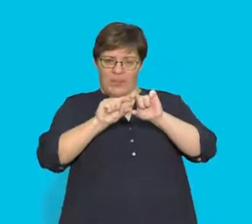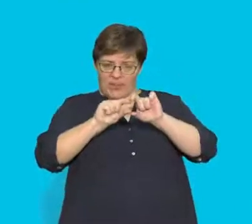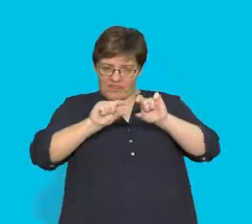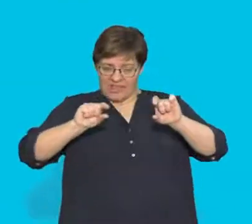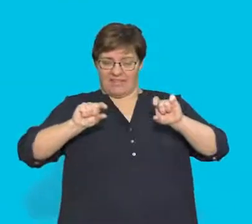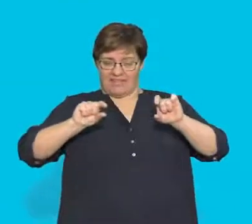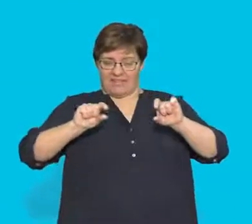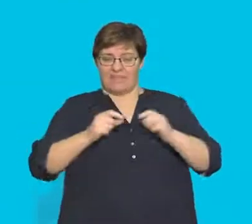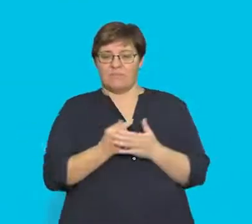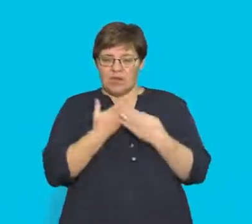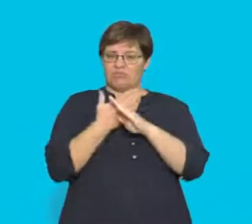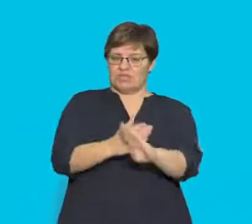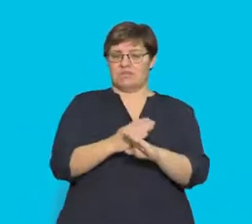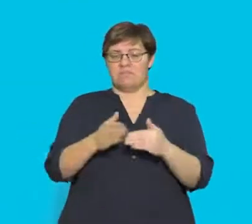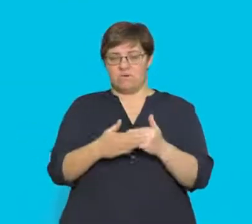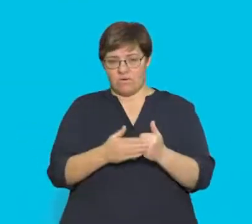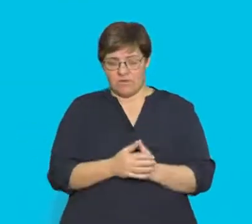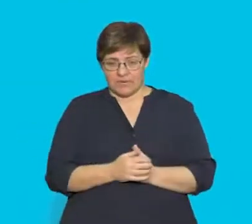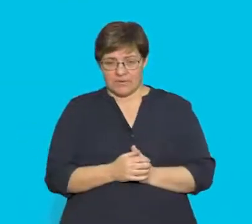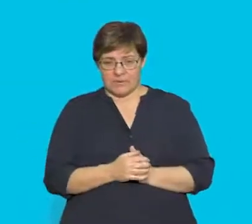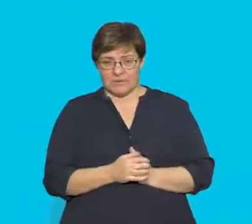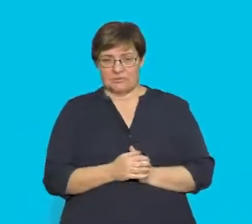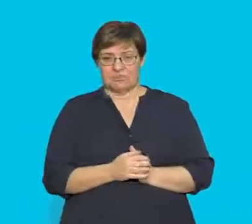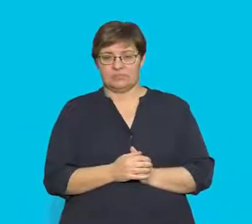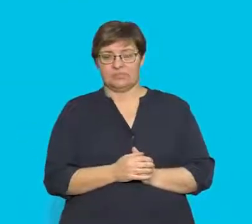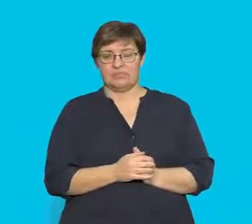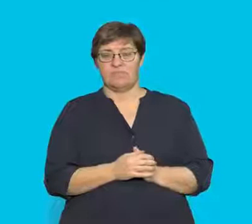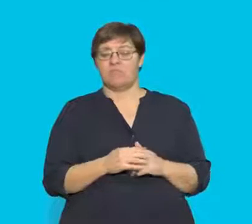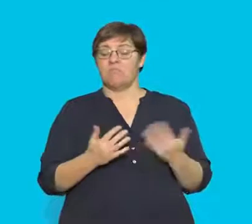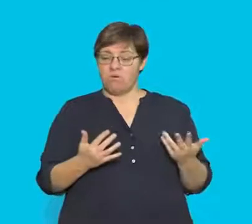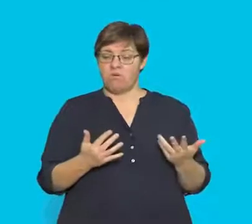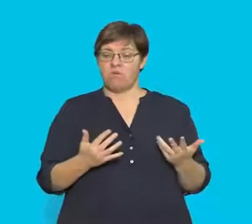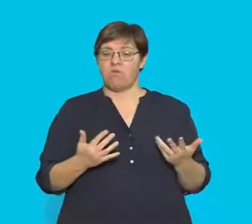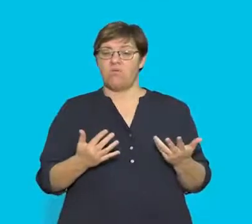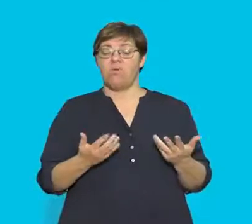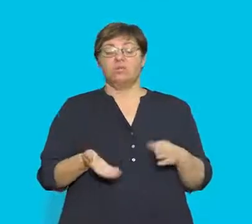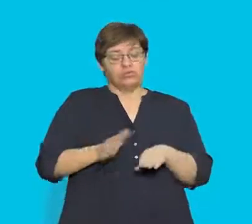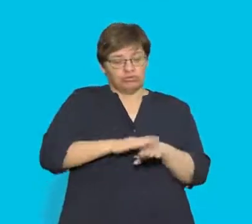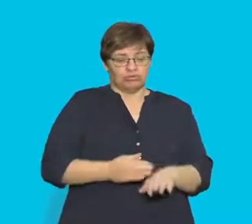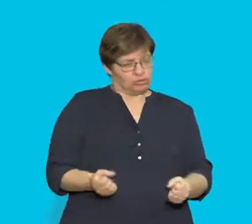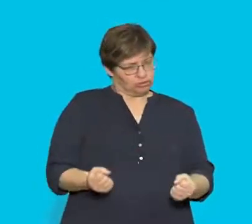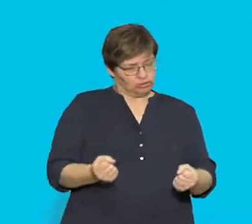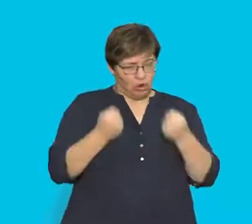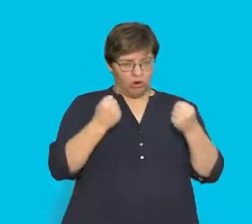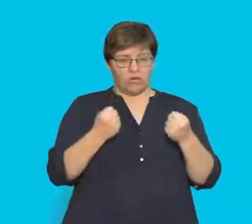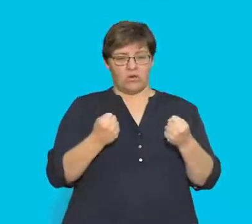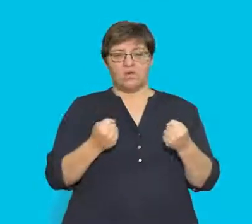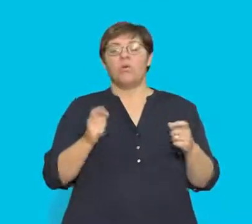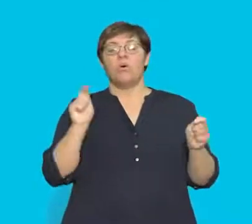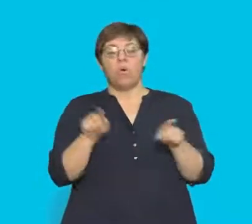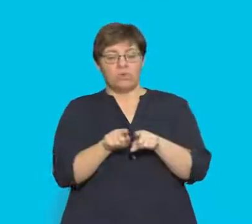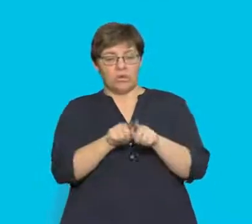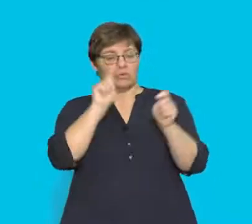the resistance. If we had a thicker conductor, we'd have a stronger current, and we could